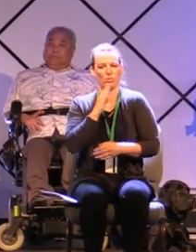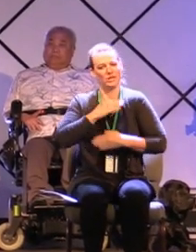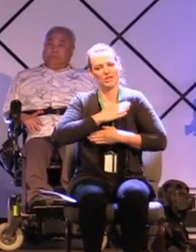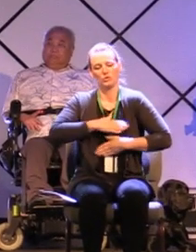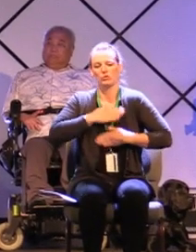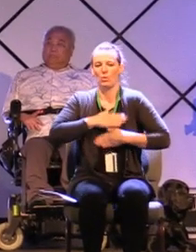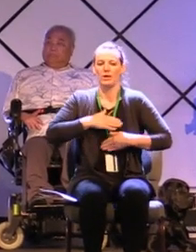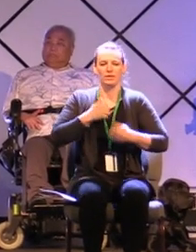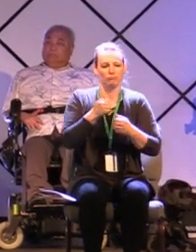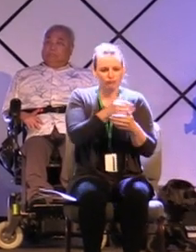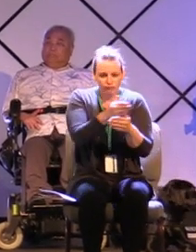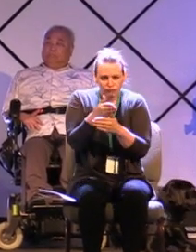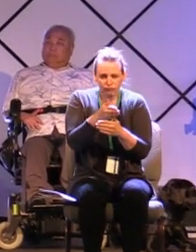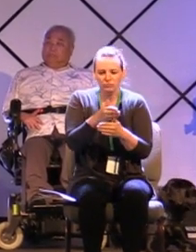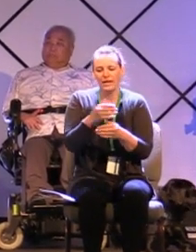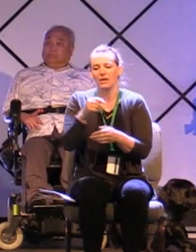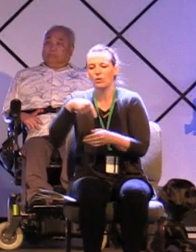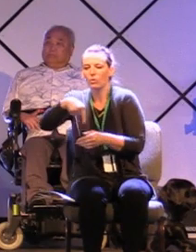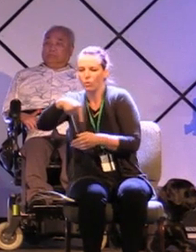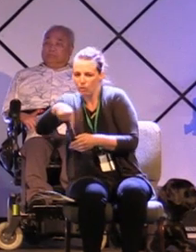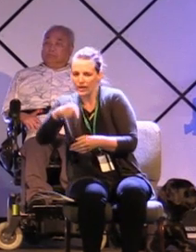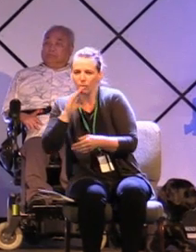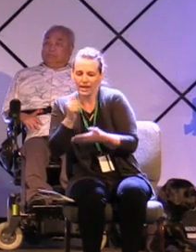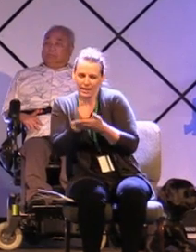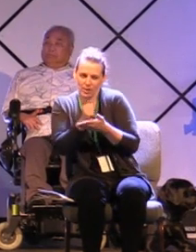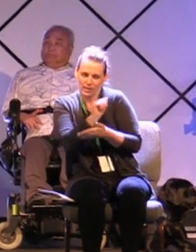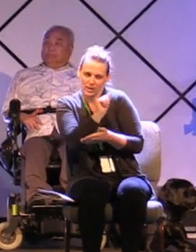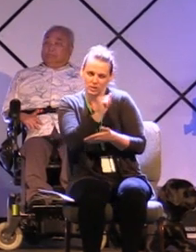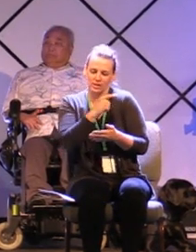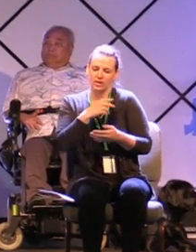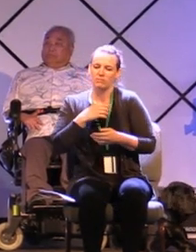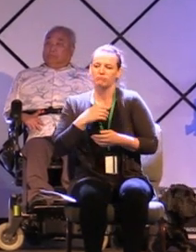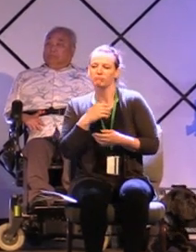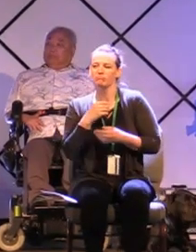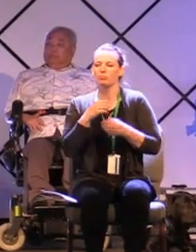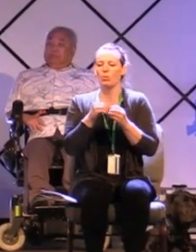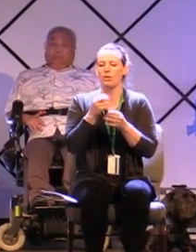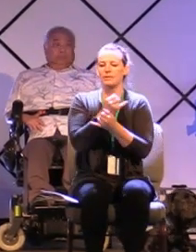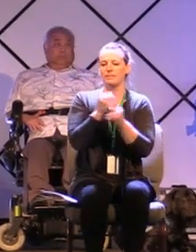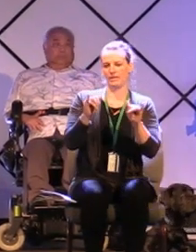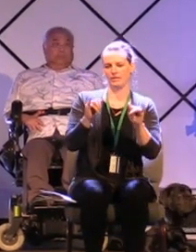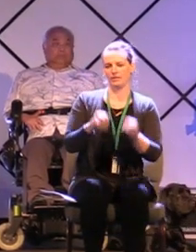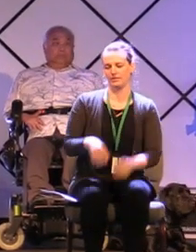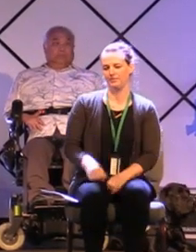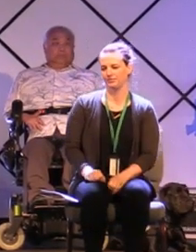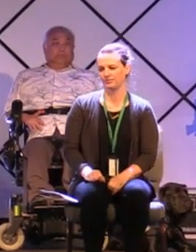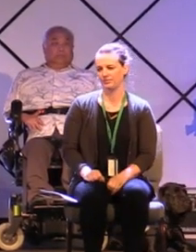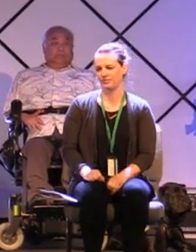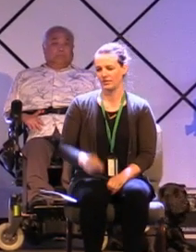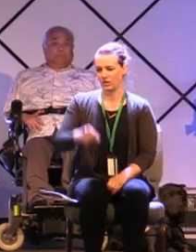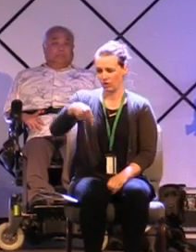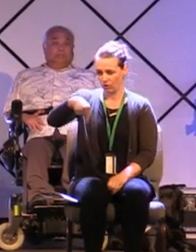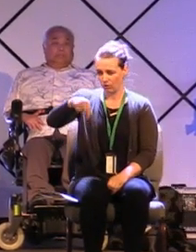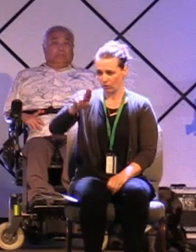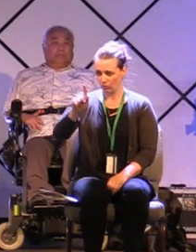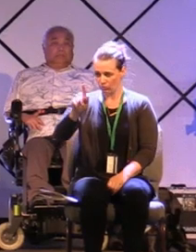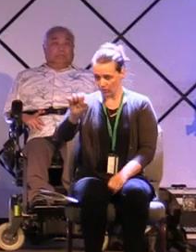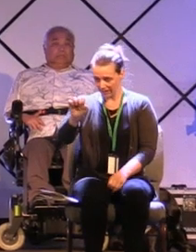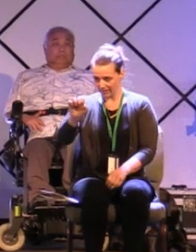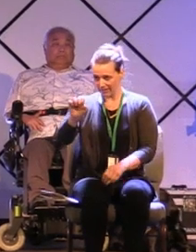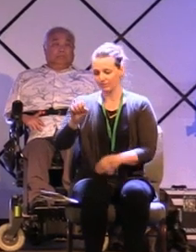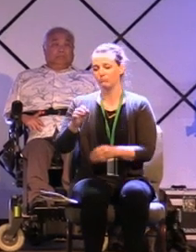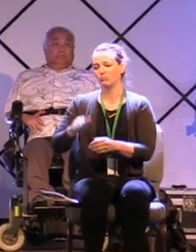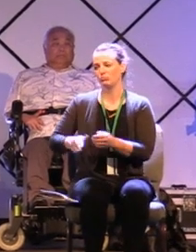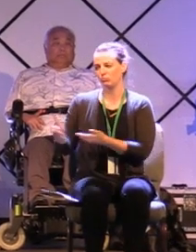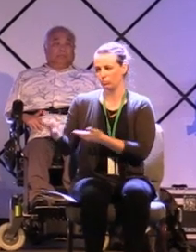of independence, as well as a nice, cool breeze as Quake pulls her along in her chair. Quake is being presented today by his puppy raisers,